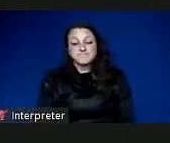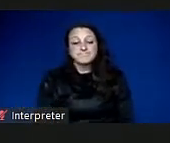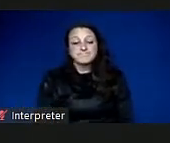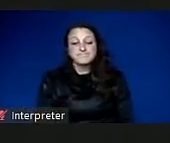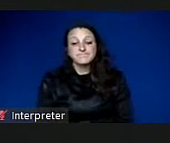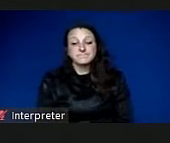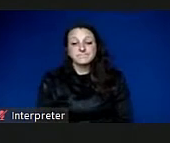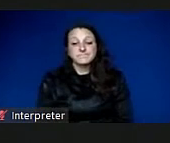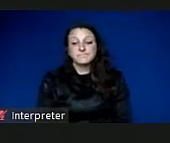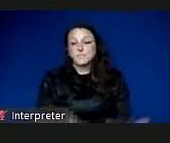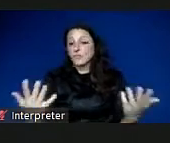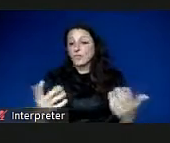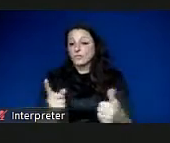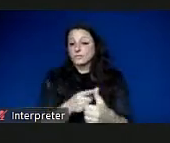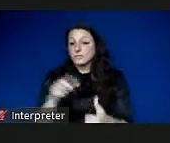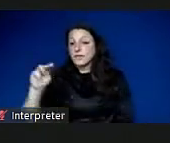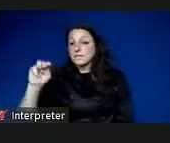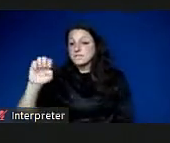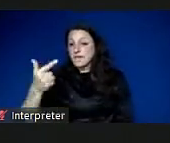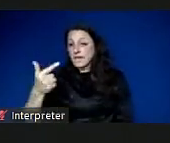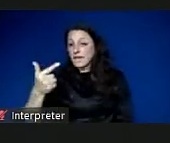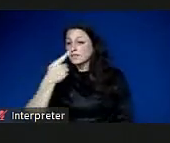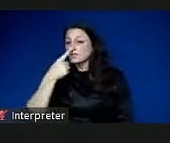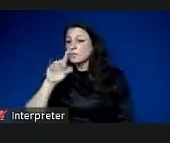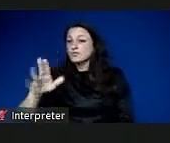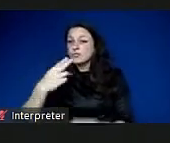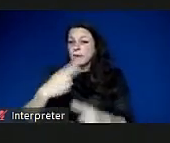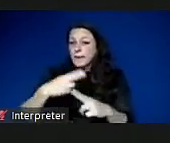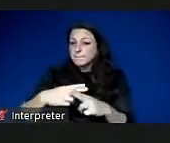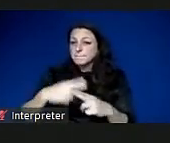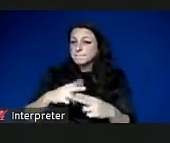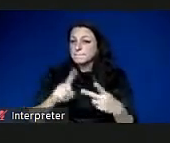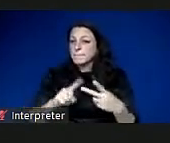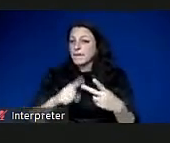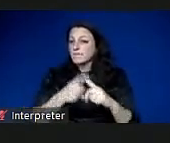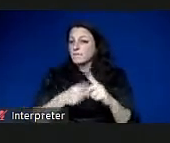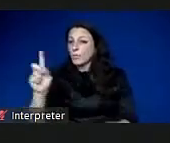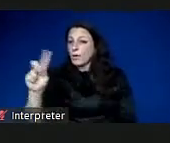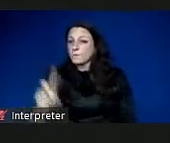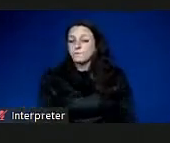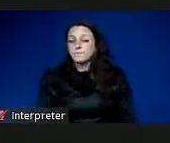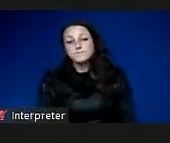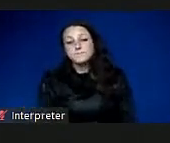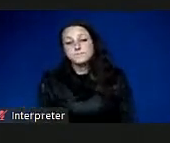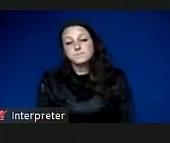let's start with Meg. If you just want to say your name and what outlet you're from.